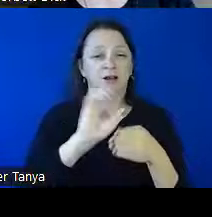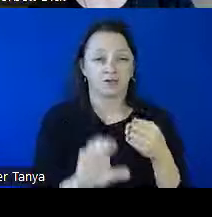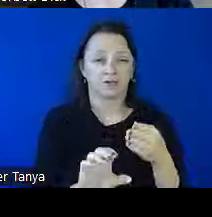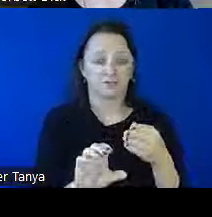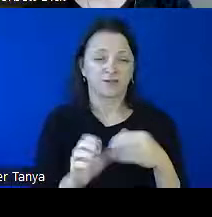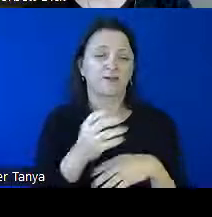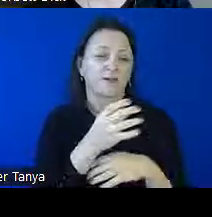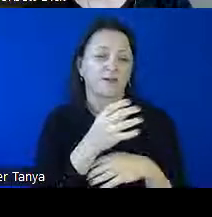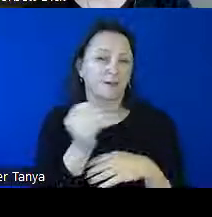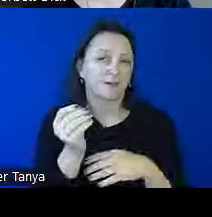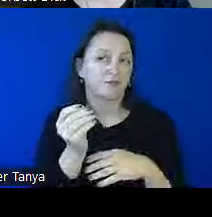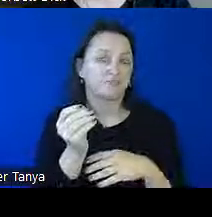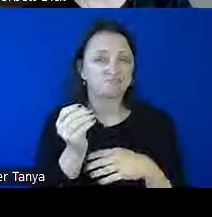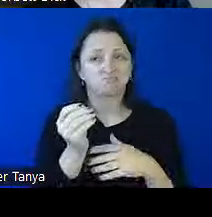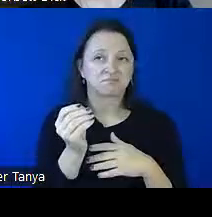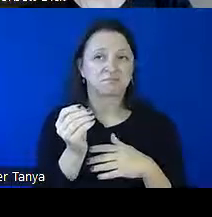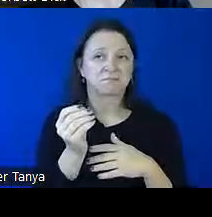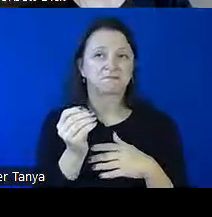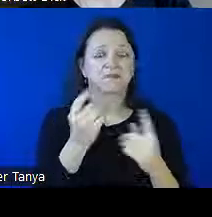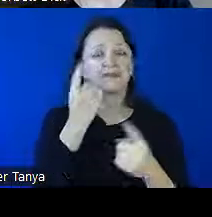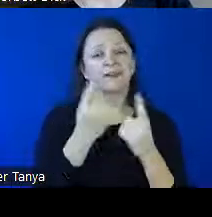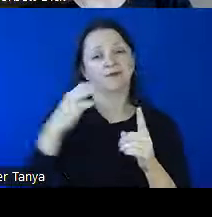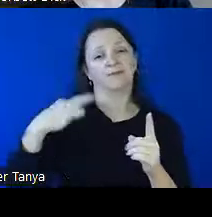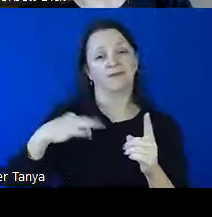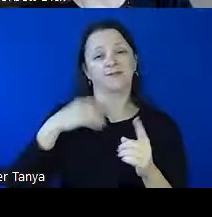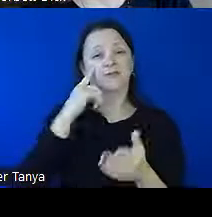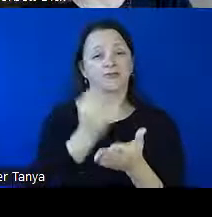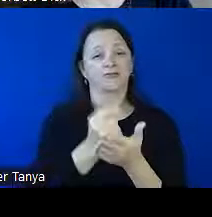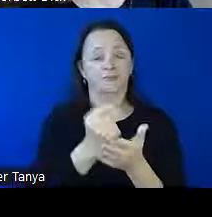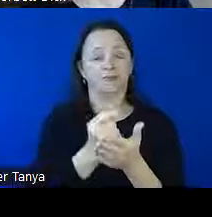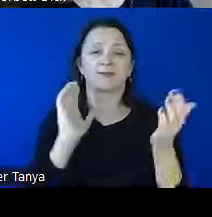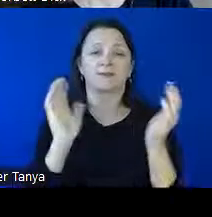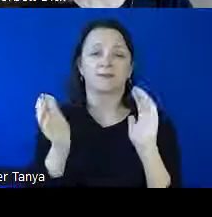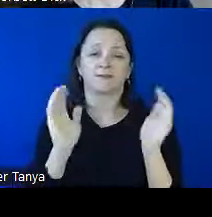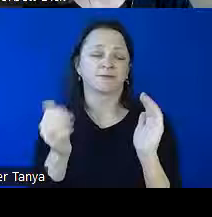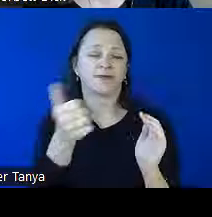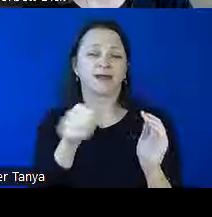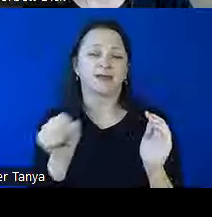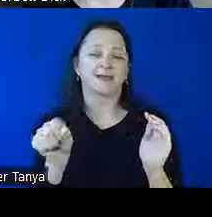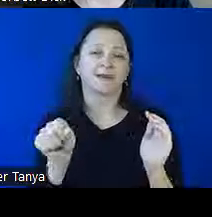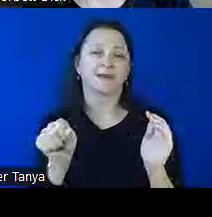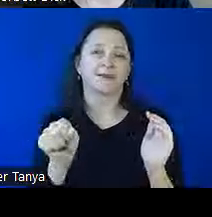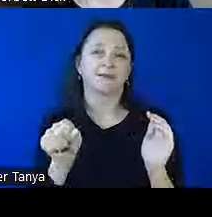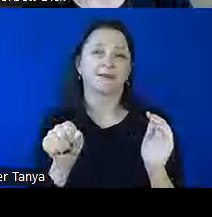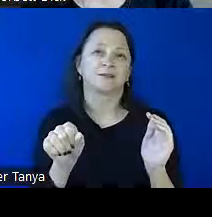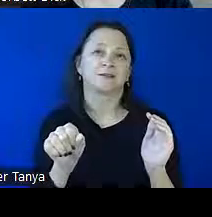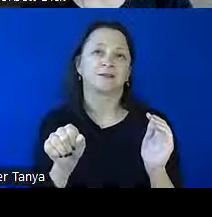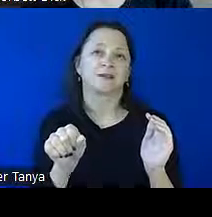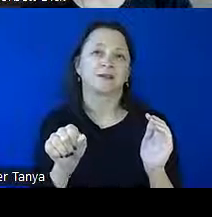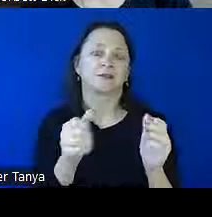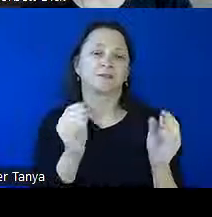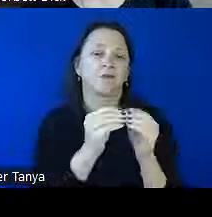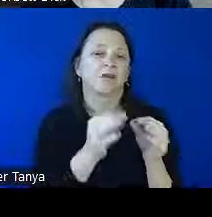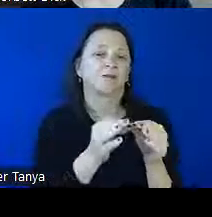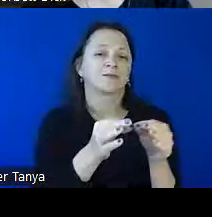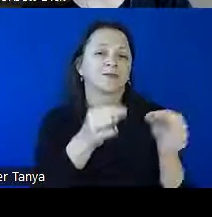addressing the potential benefits of treatment against any loss of further delays in